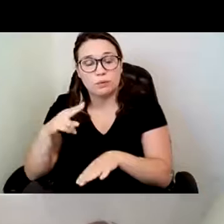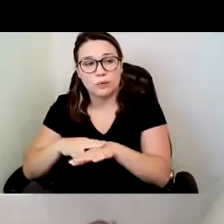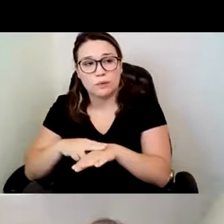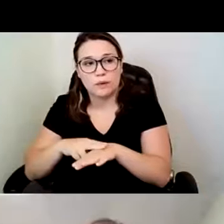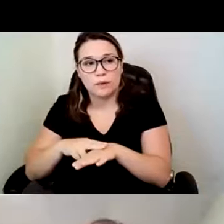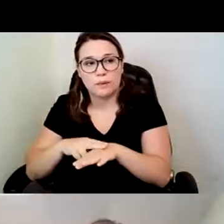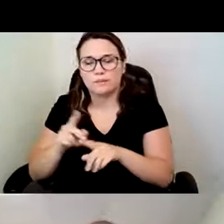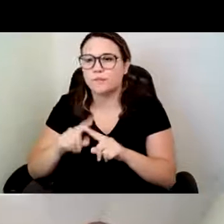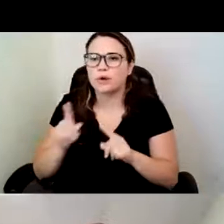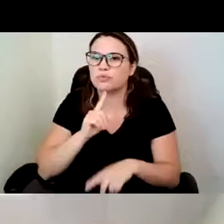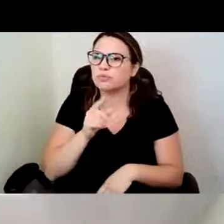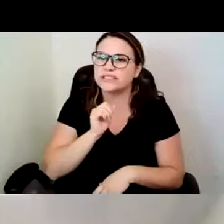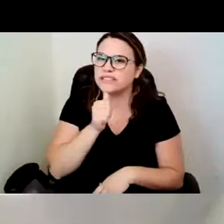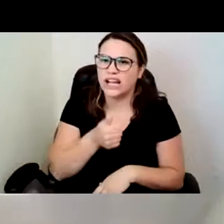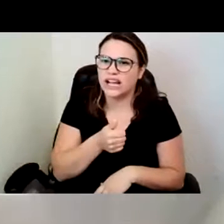of people.